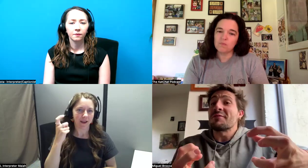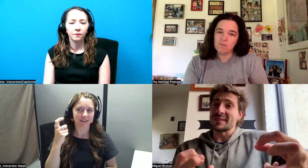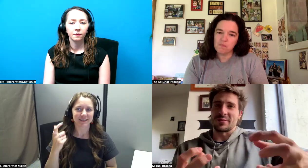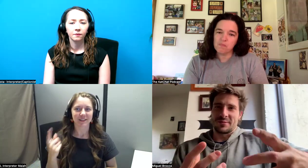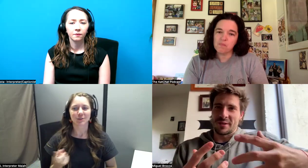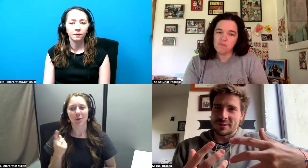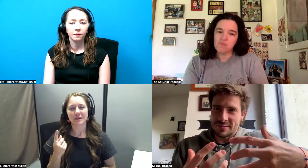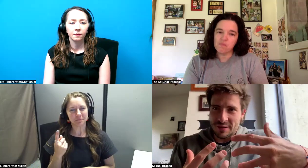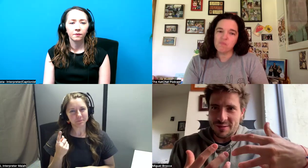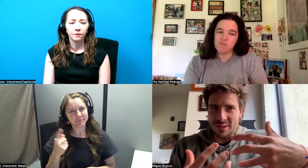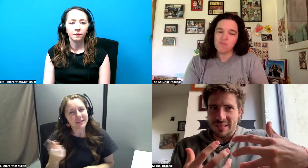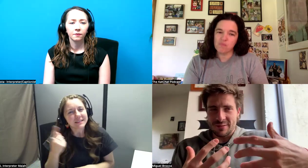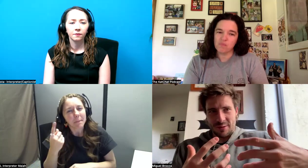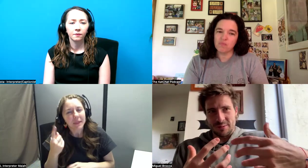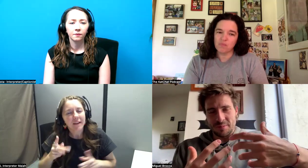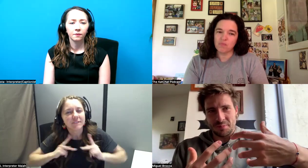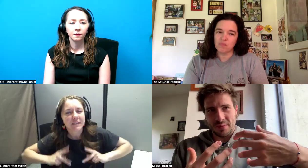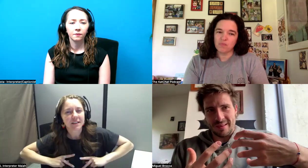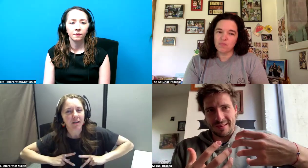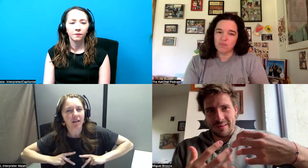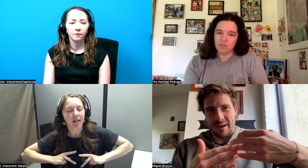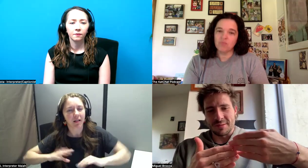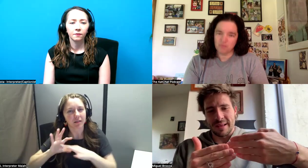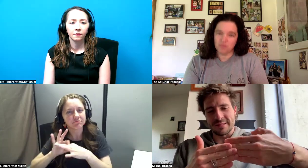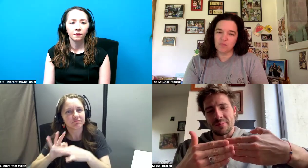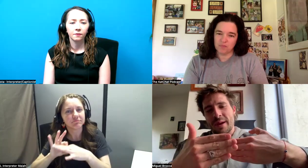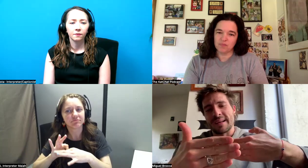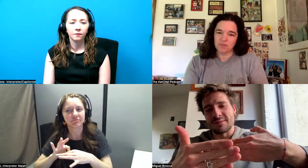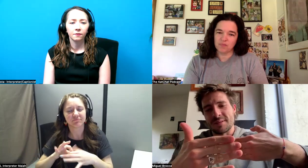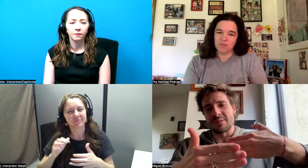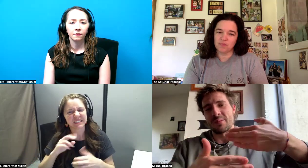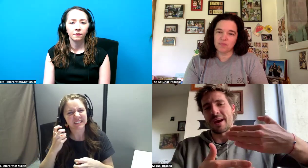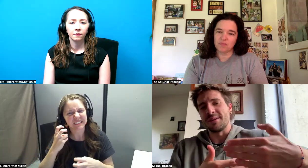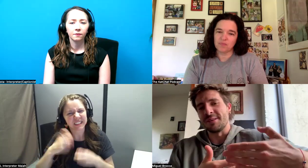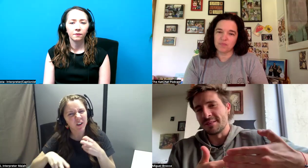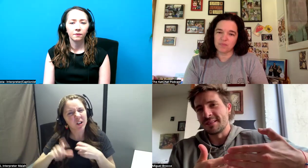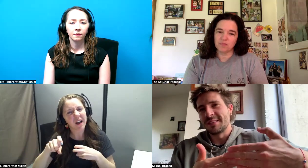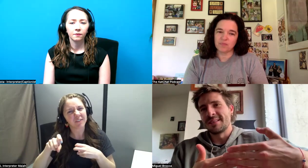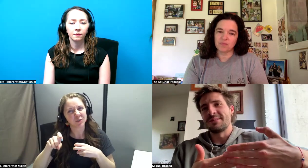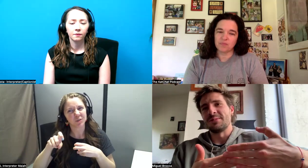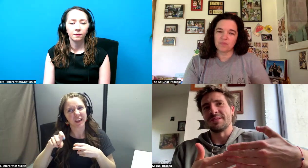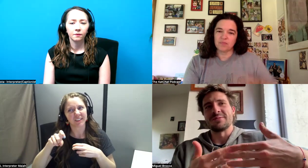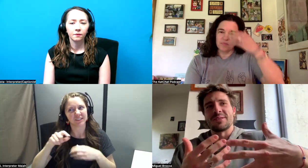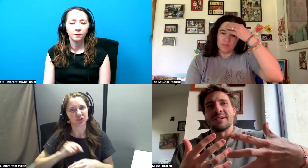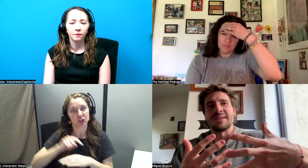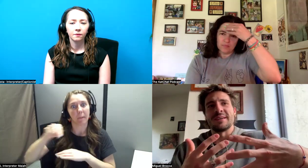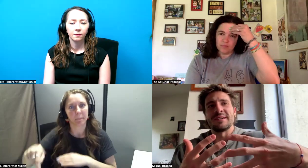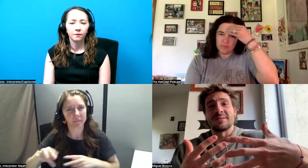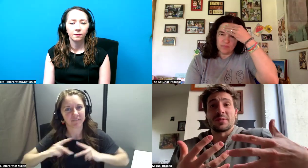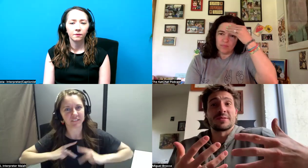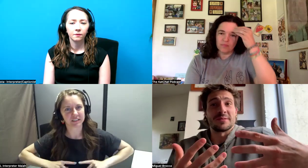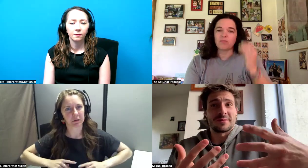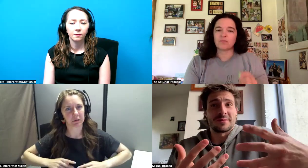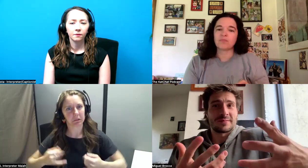something physical, you know. It's very difficult. You have to like surpass a physical barrier, which is very